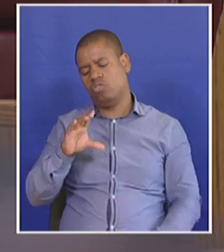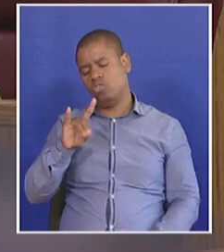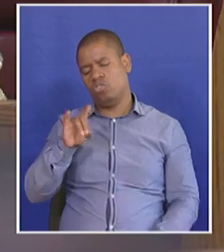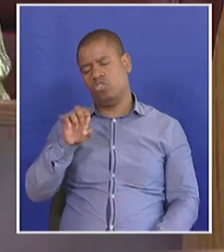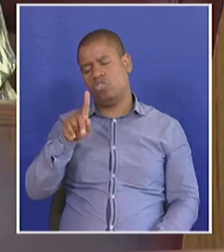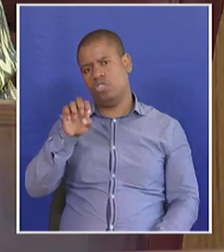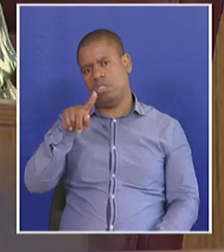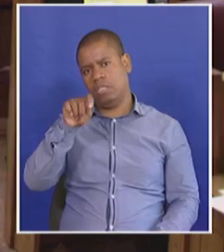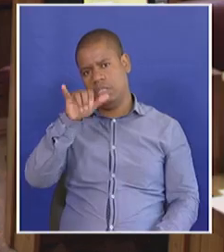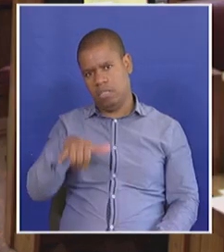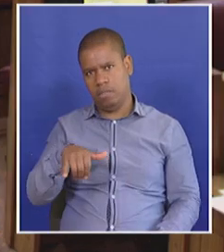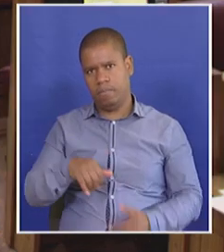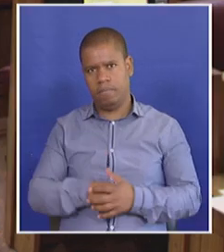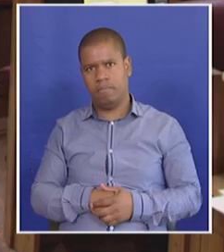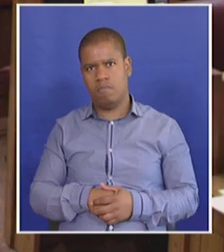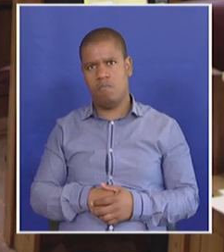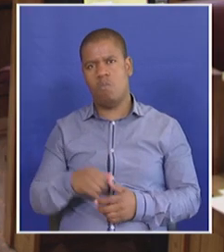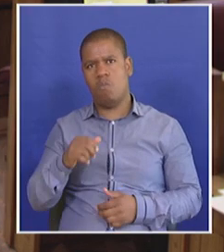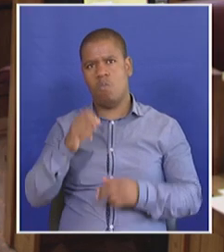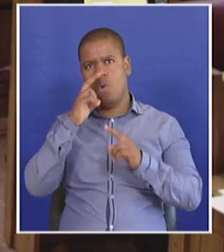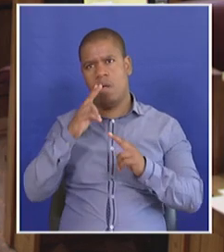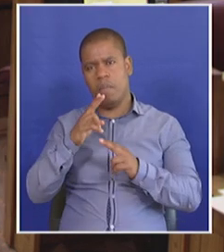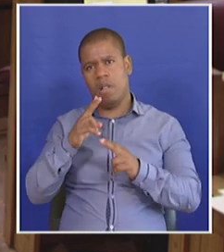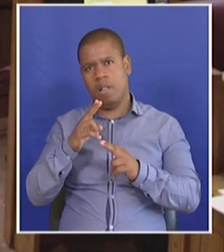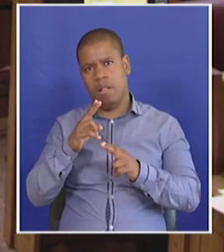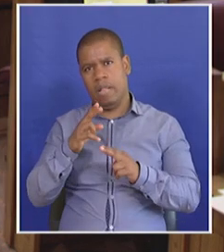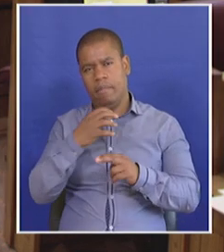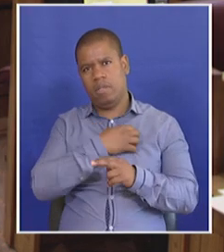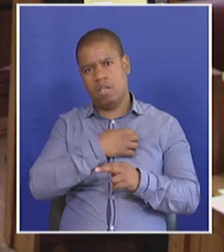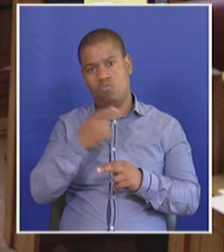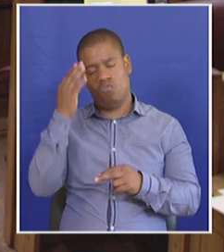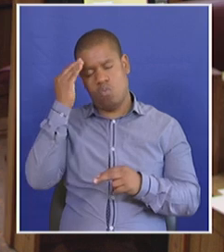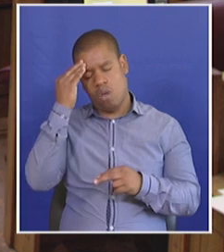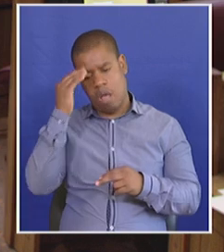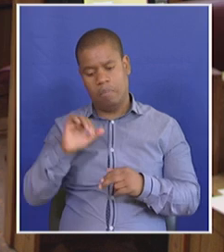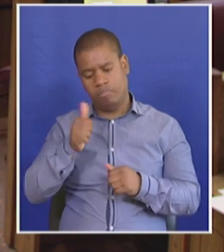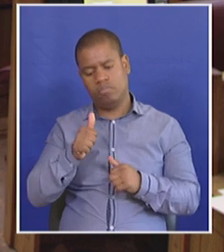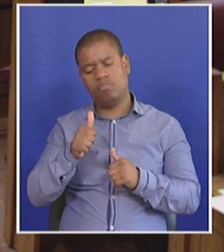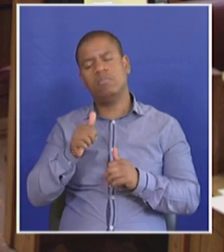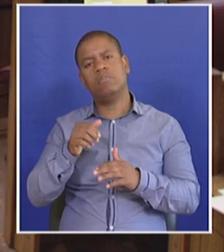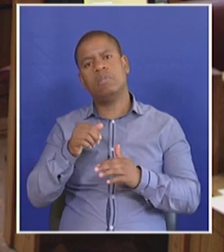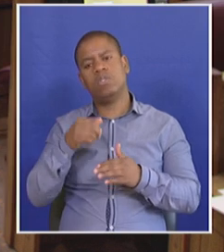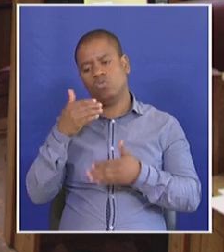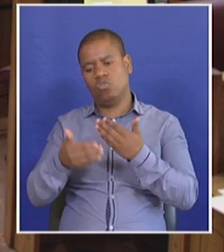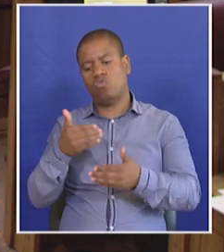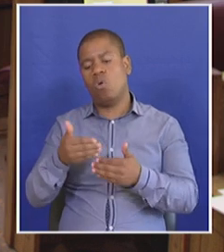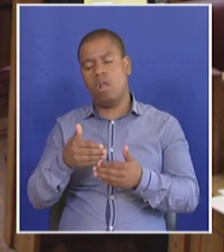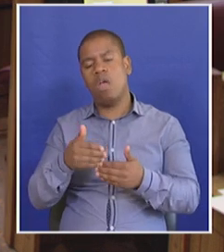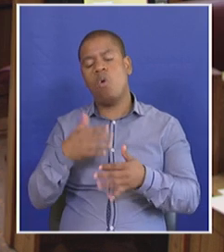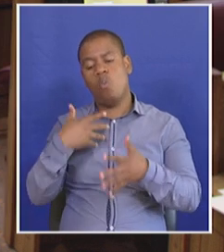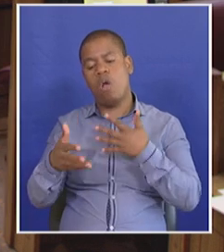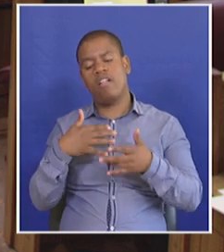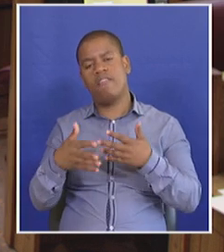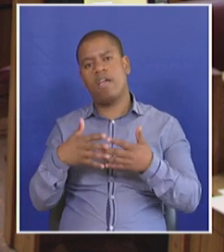Honorable Deputy Minister, are you aware of what steps, if any, has the Minister taken in conjunction with welfare agencies and with